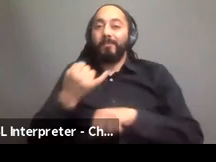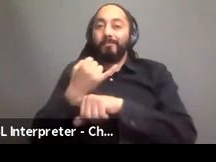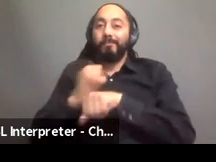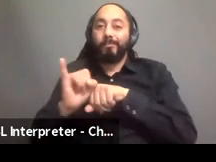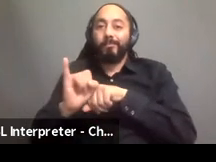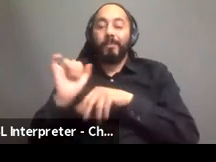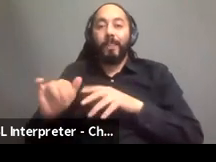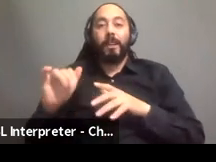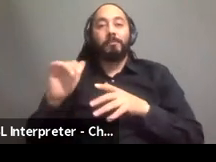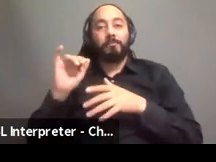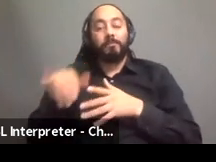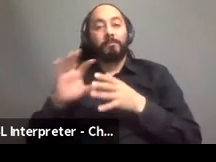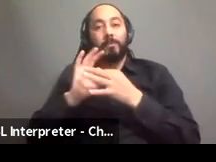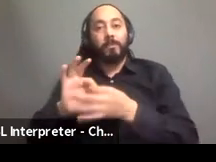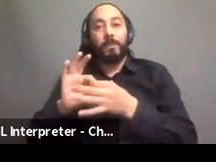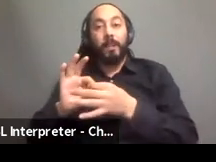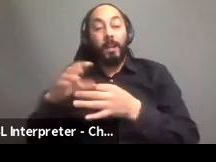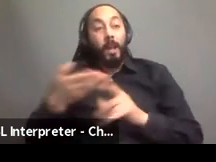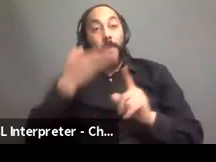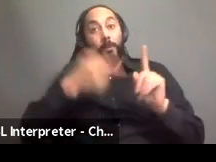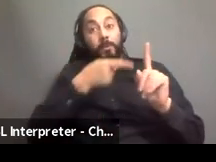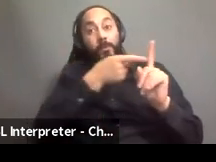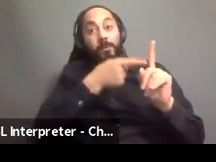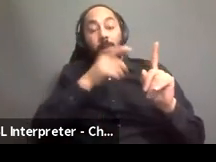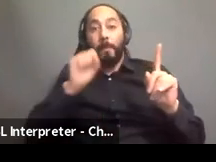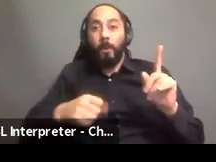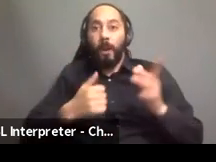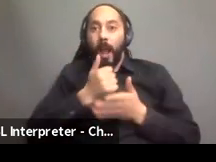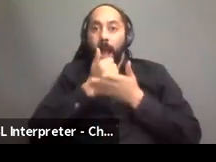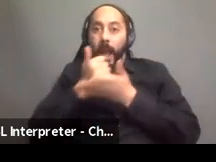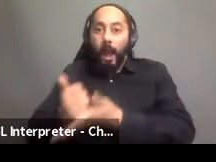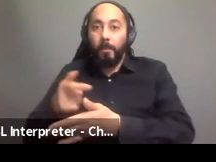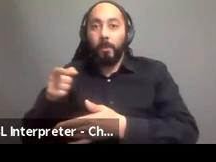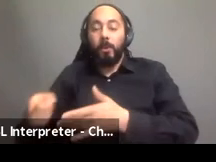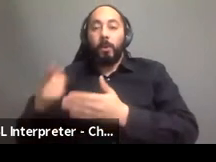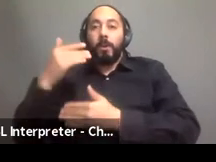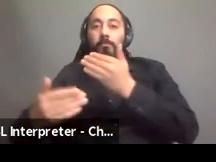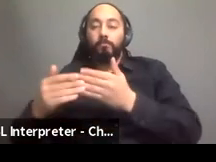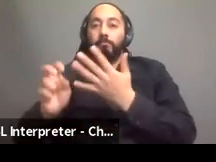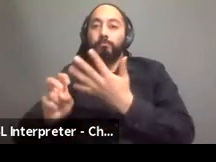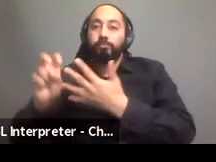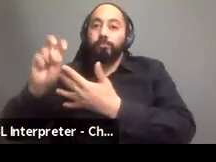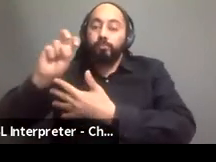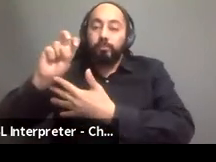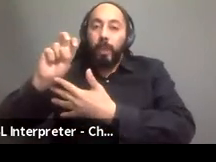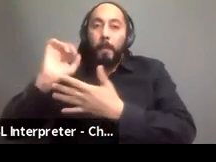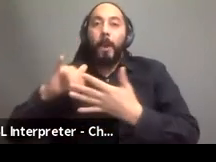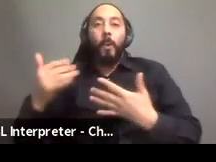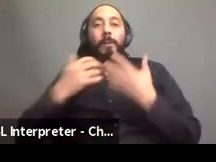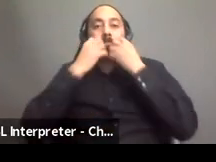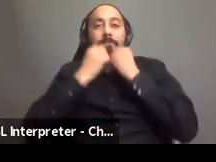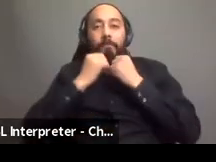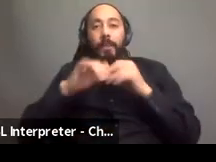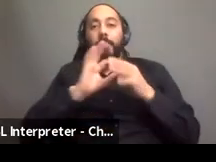person who may actually help you progress in the future, right? You want to keep that relationship with them, and you feel